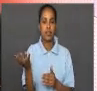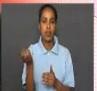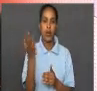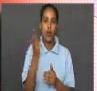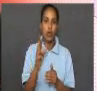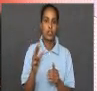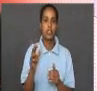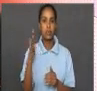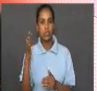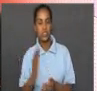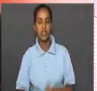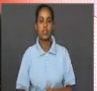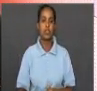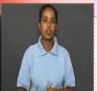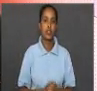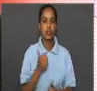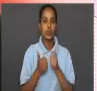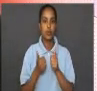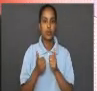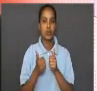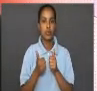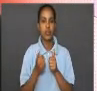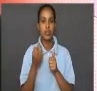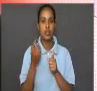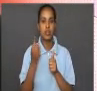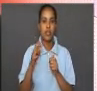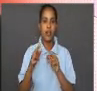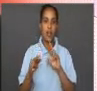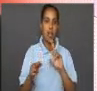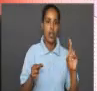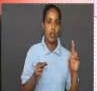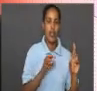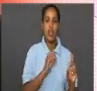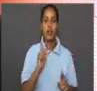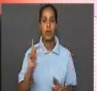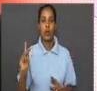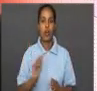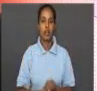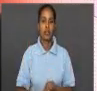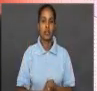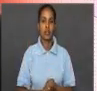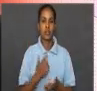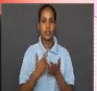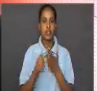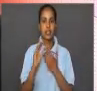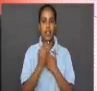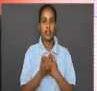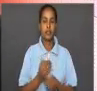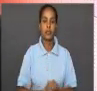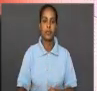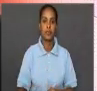or species which would be the reactants and products in this case.